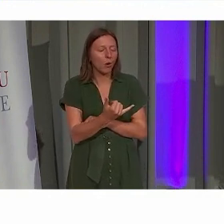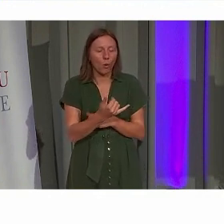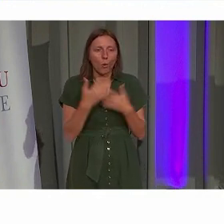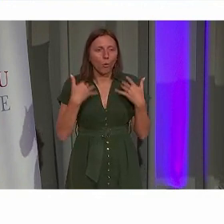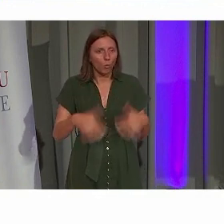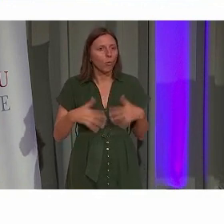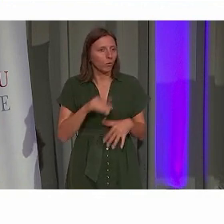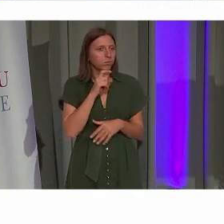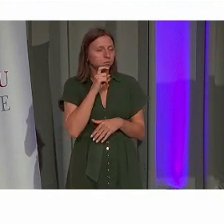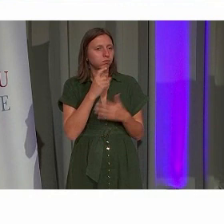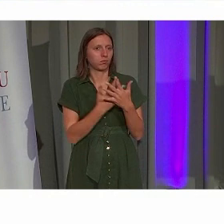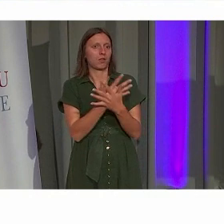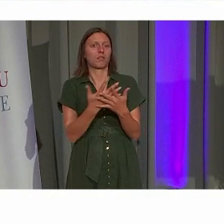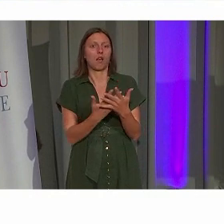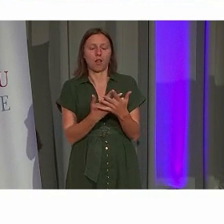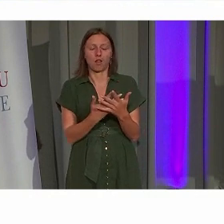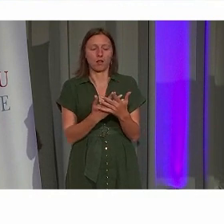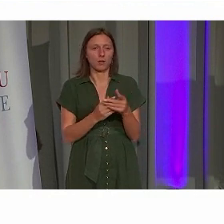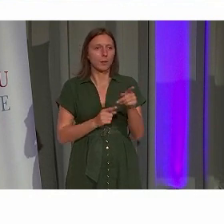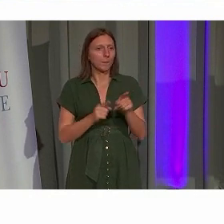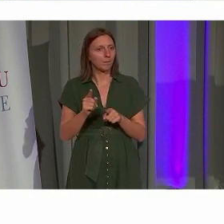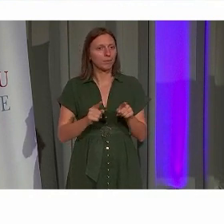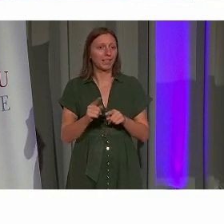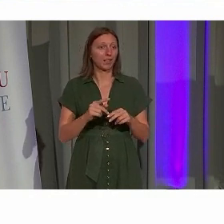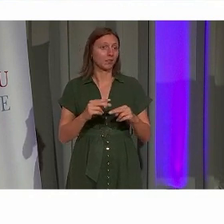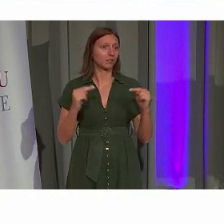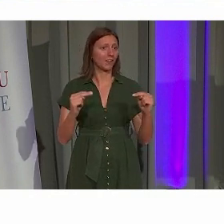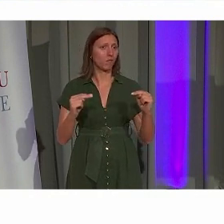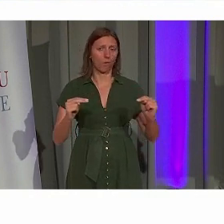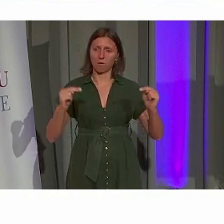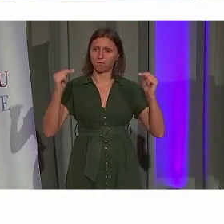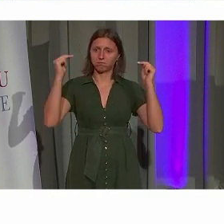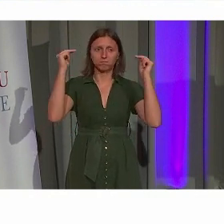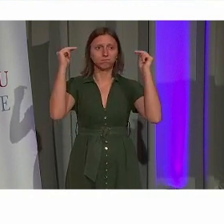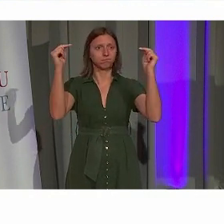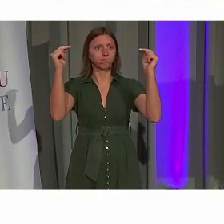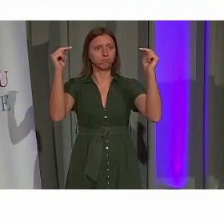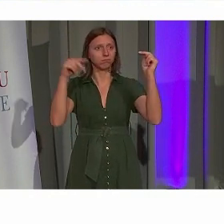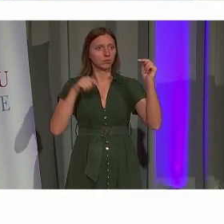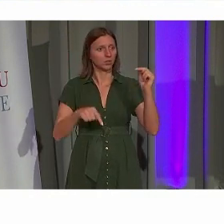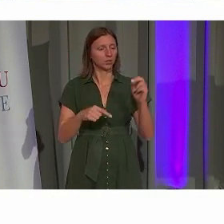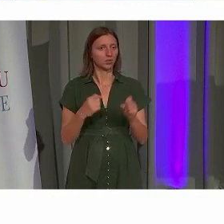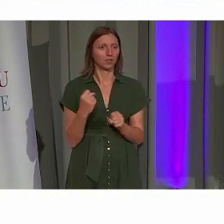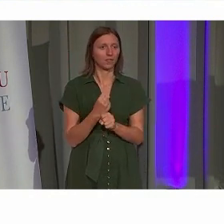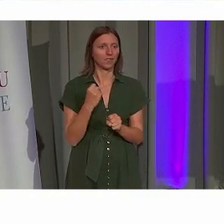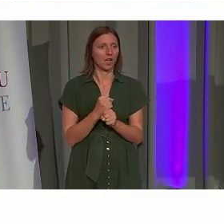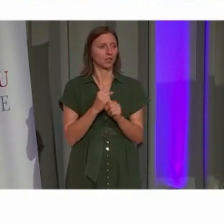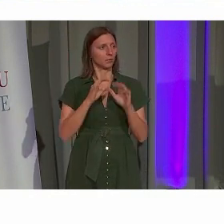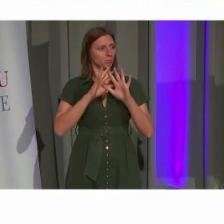bicycle and road structures here. So,